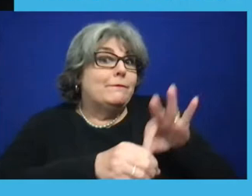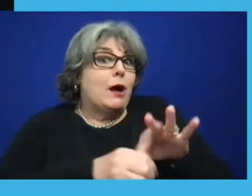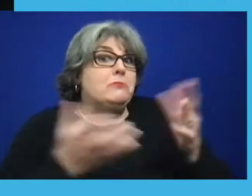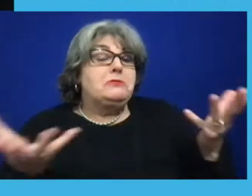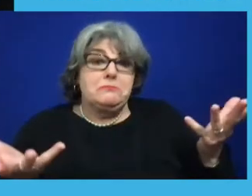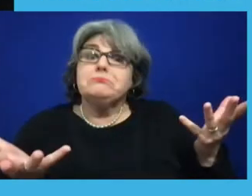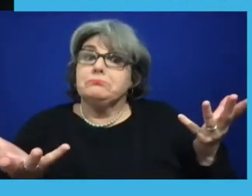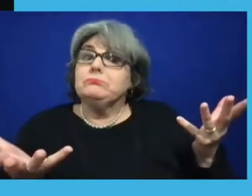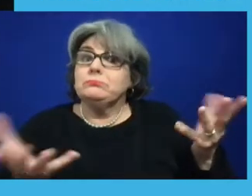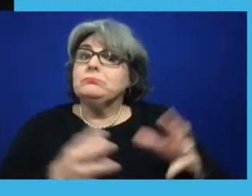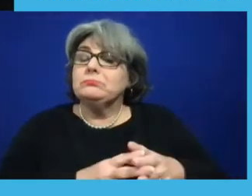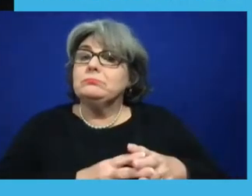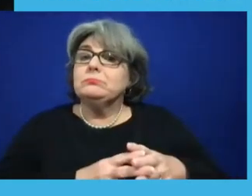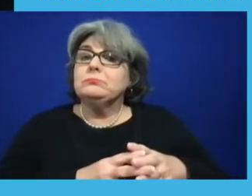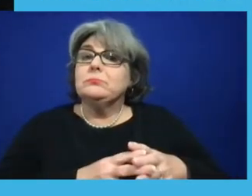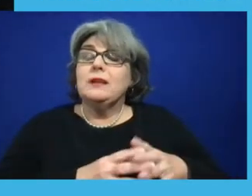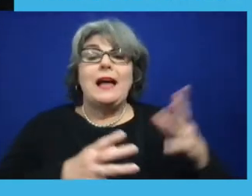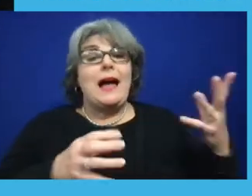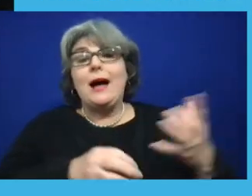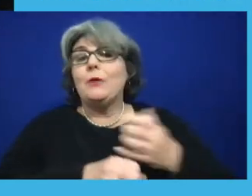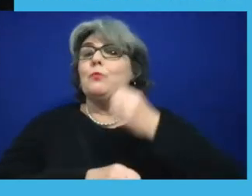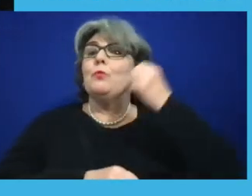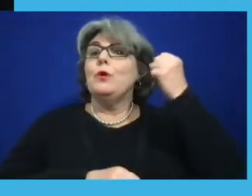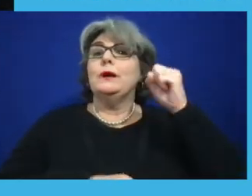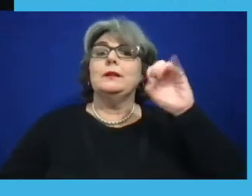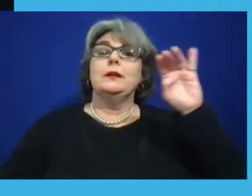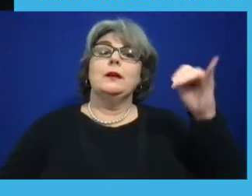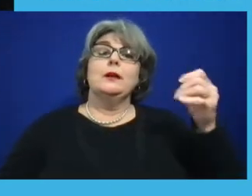And that's why I ended up getting a whole bunch of Republican votes.